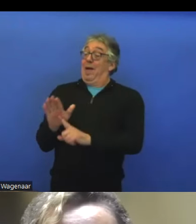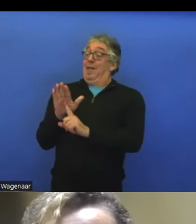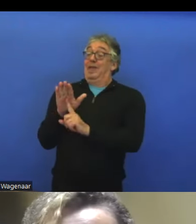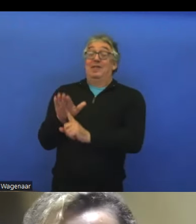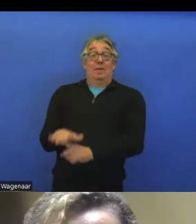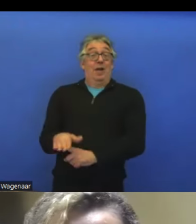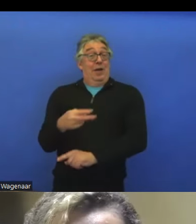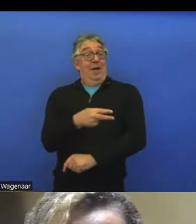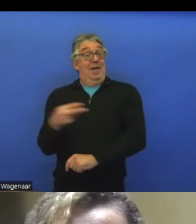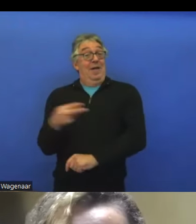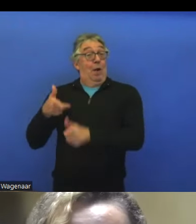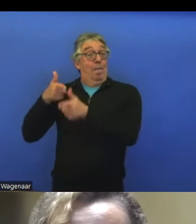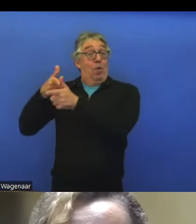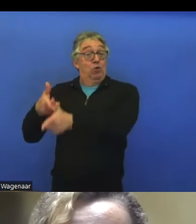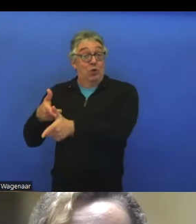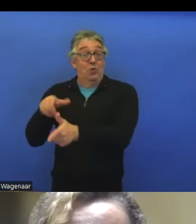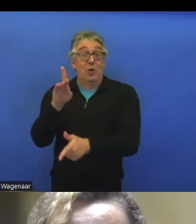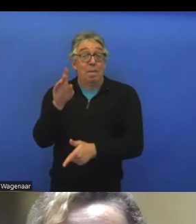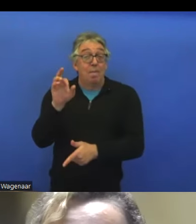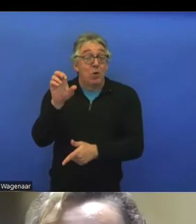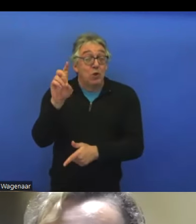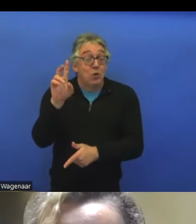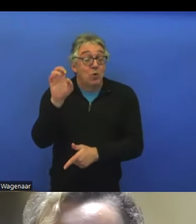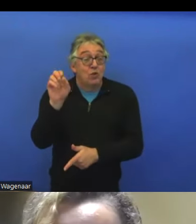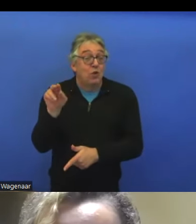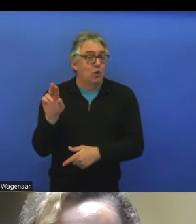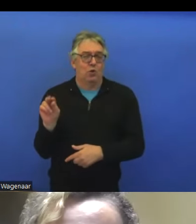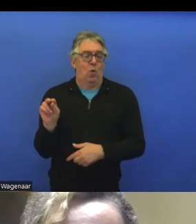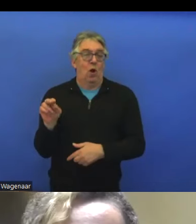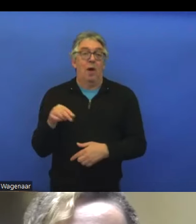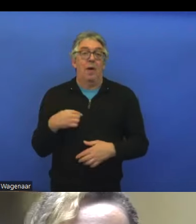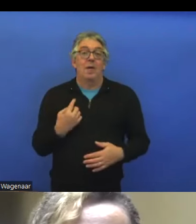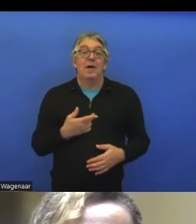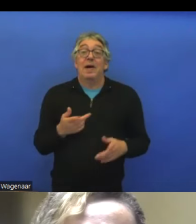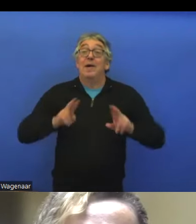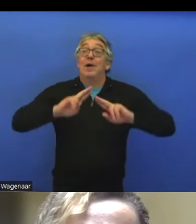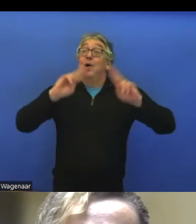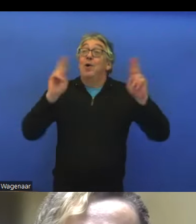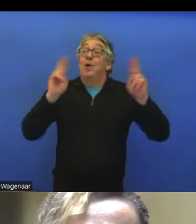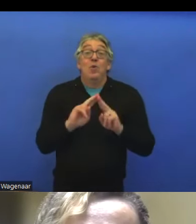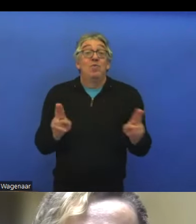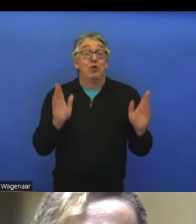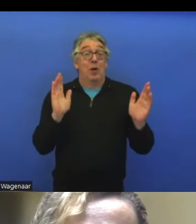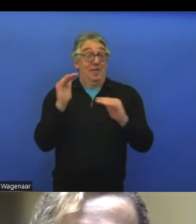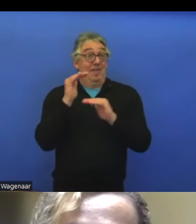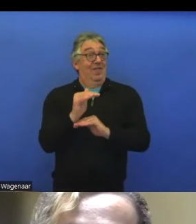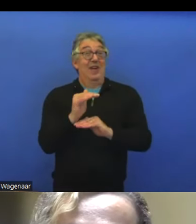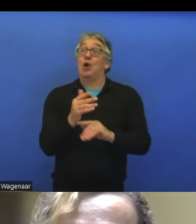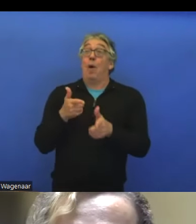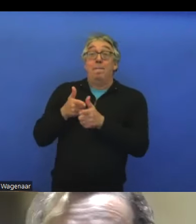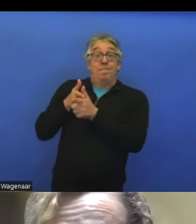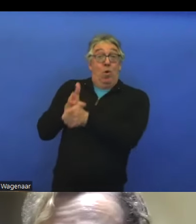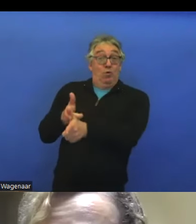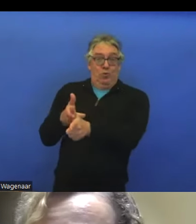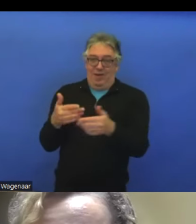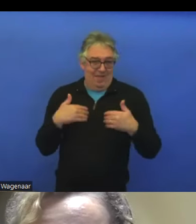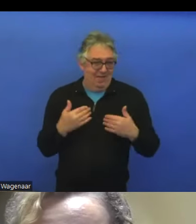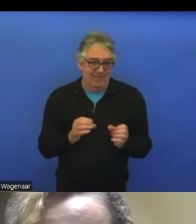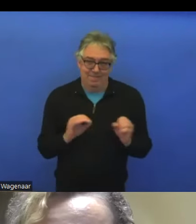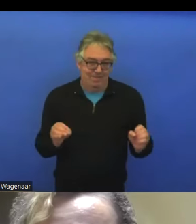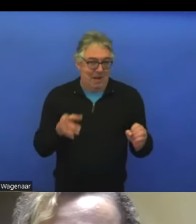persecution is a notion that we have to assess. There's no universal definition of persecution, so we have to assess it on a